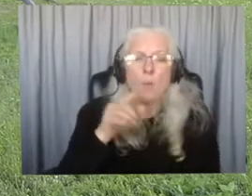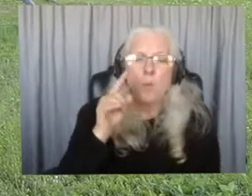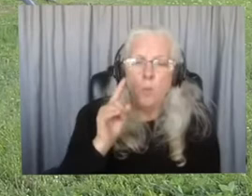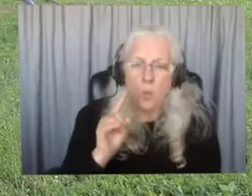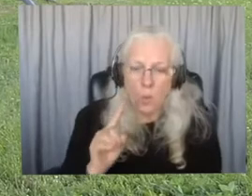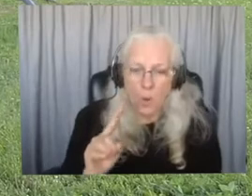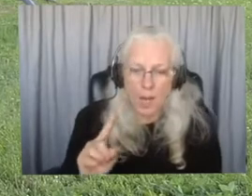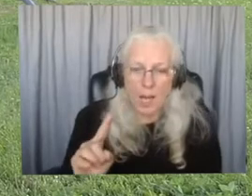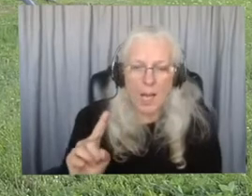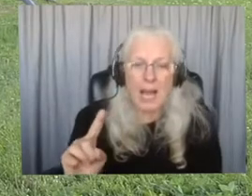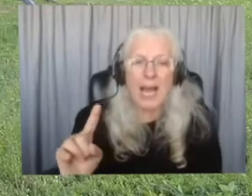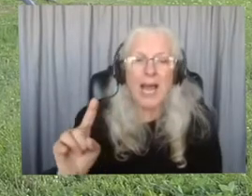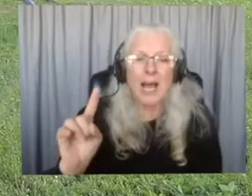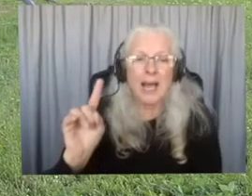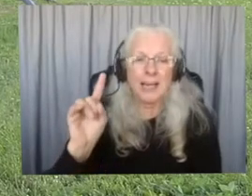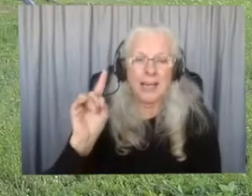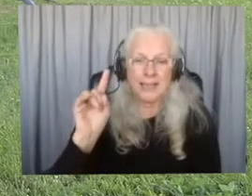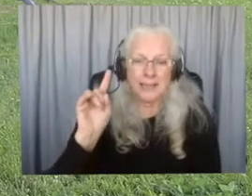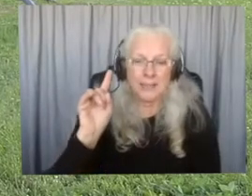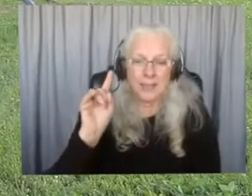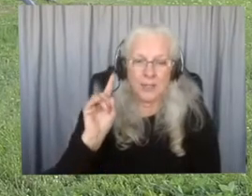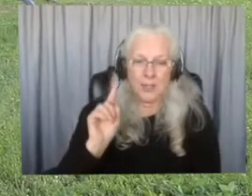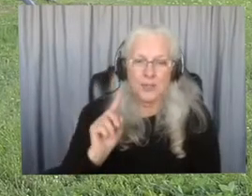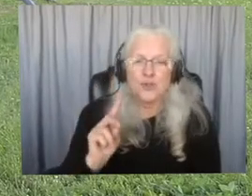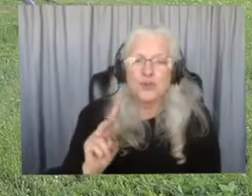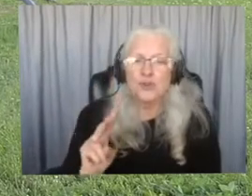One, two.